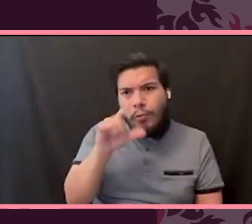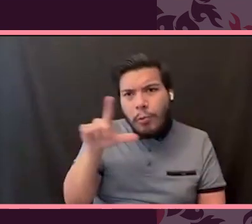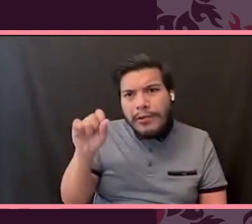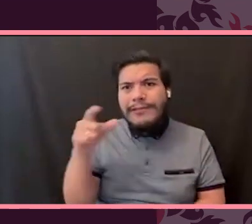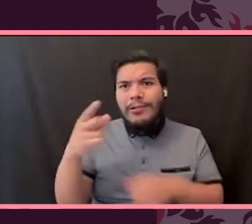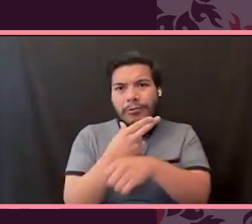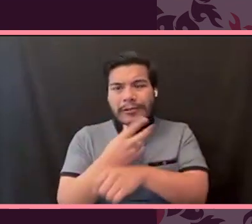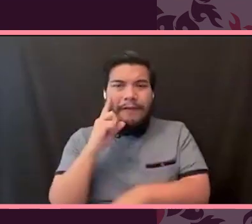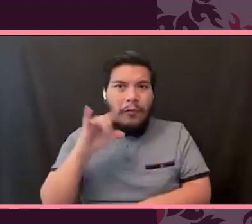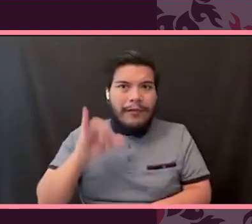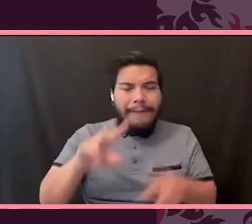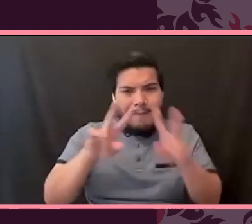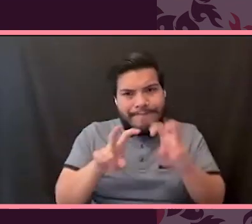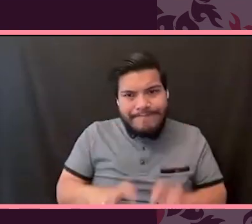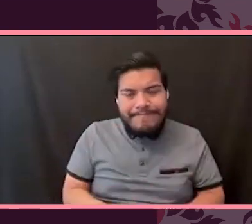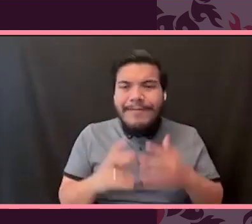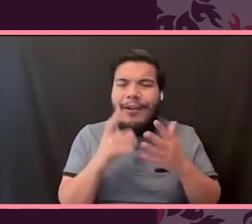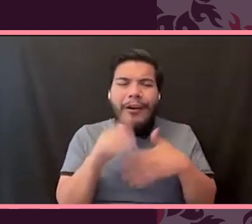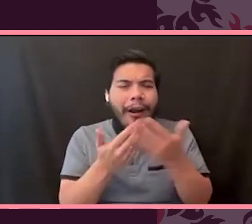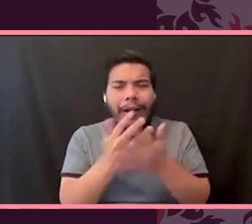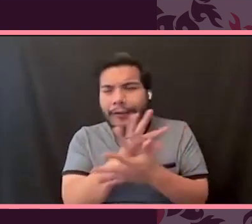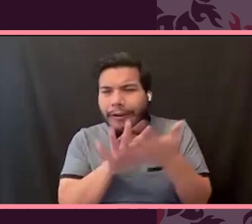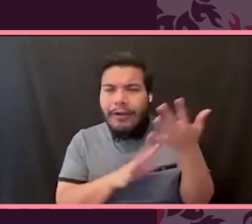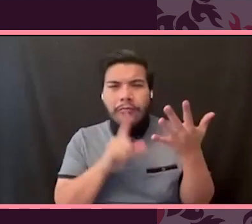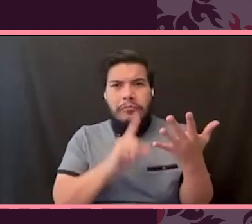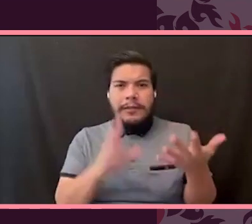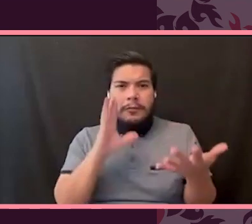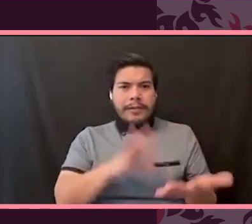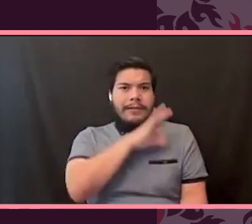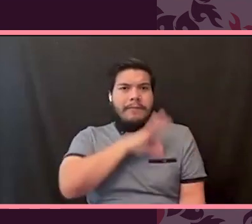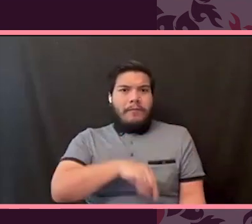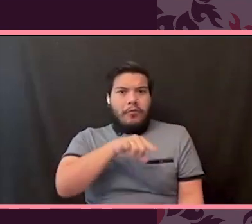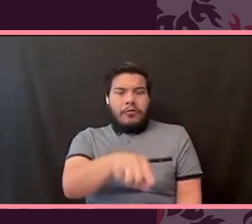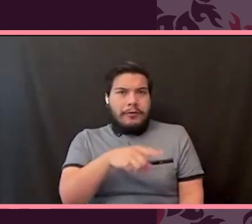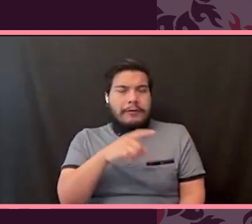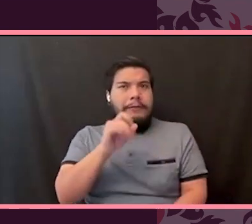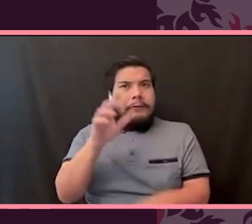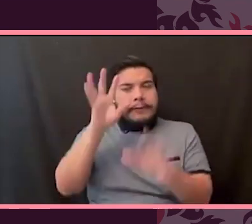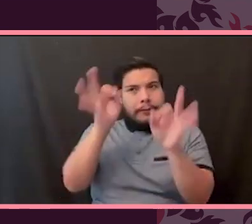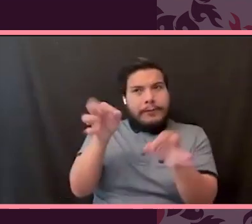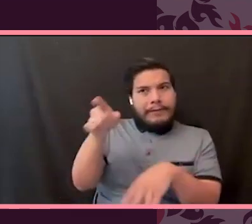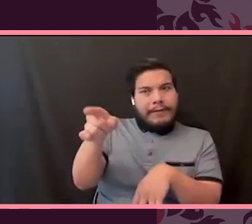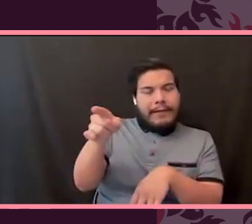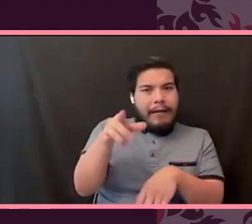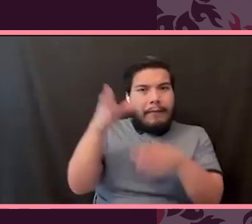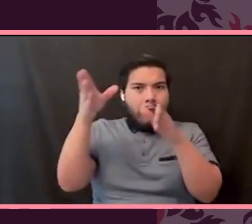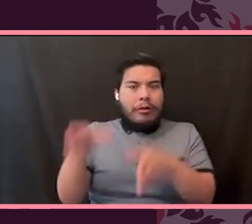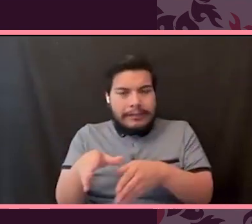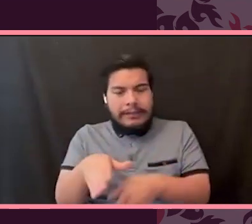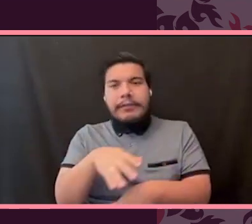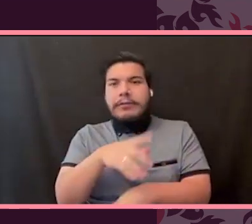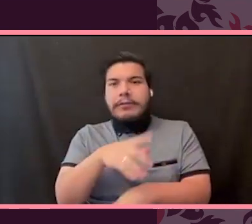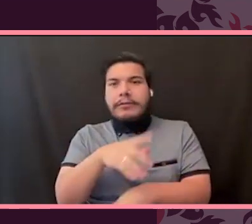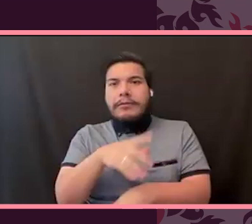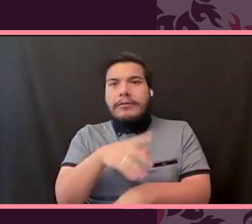assess? All those questions are really going to help you determine if this is the individual for you. Are they culturally